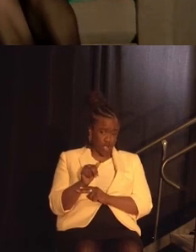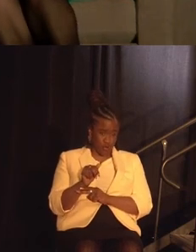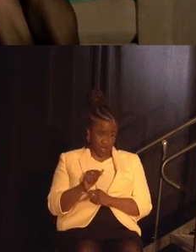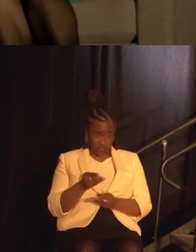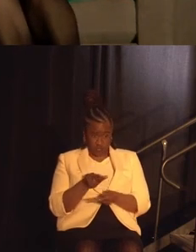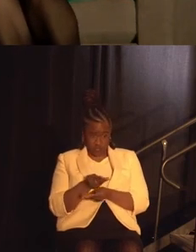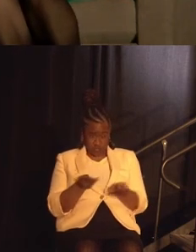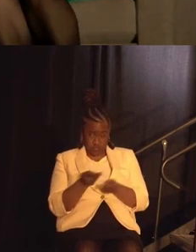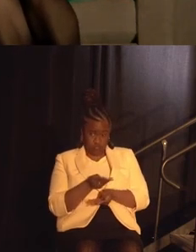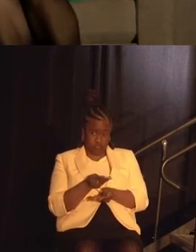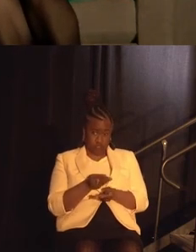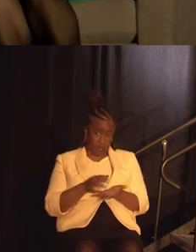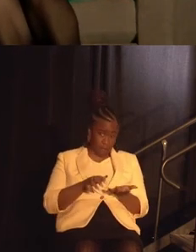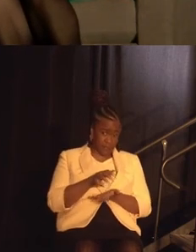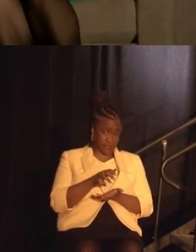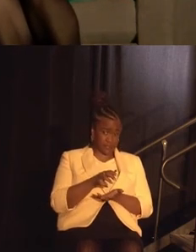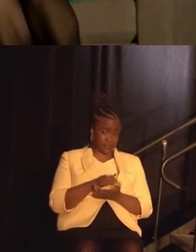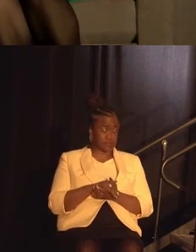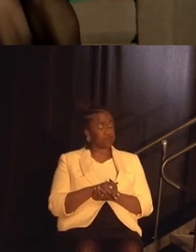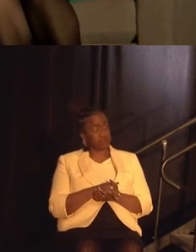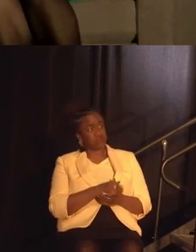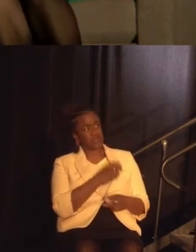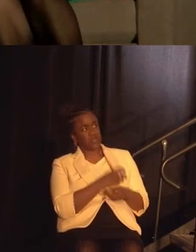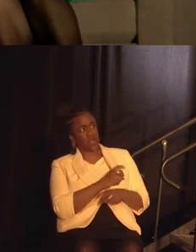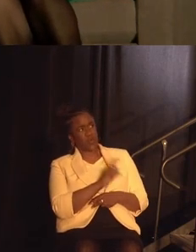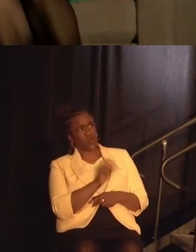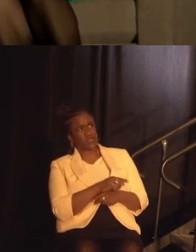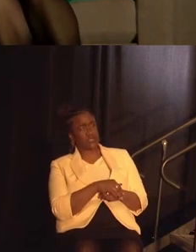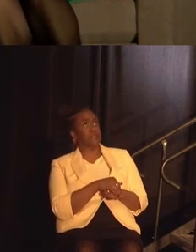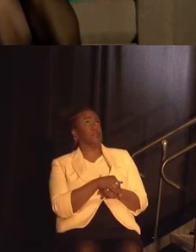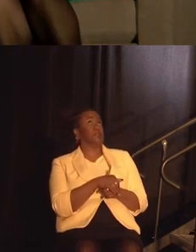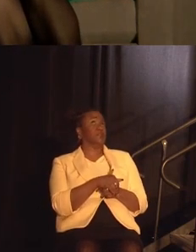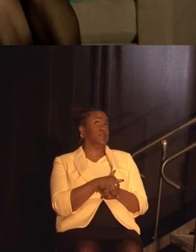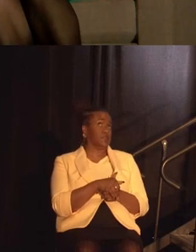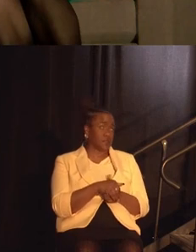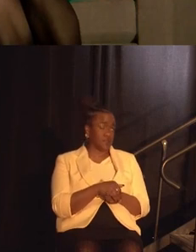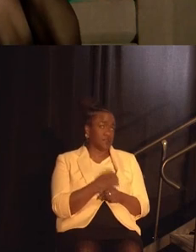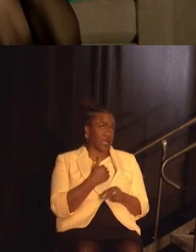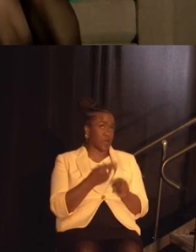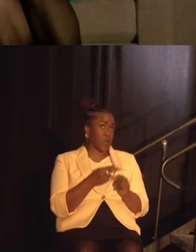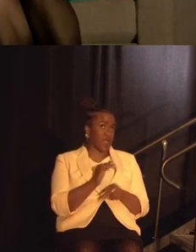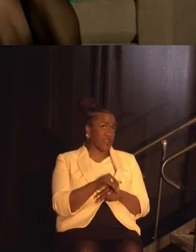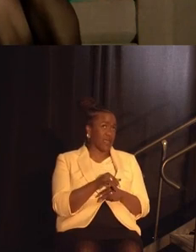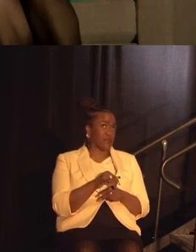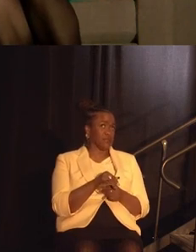question. I'm a poet, and I would say, if